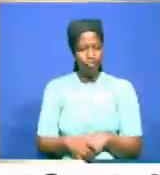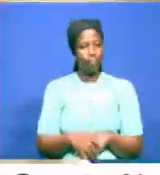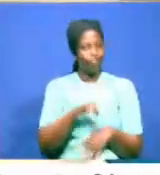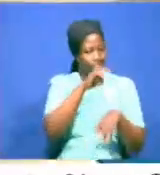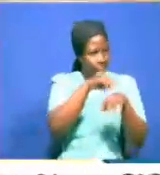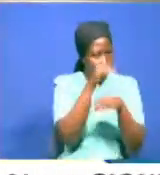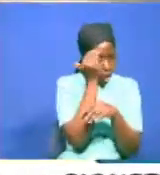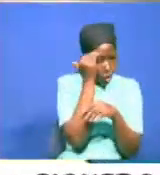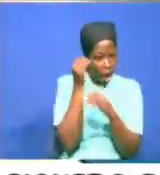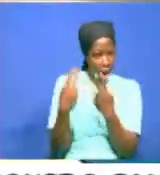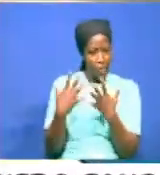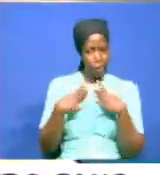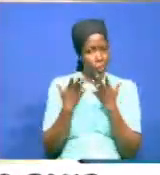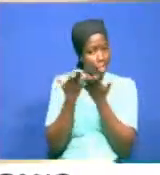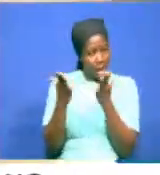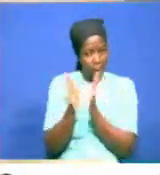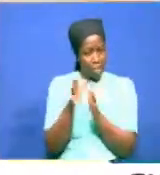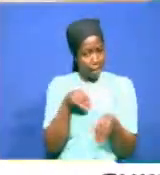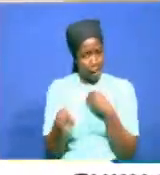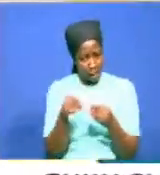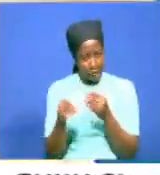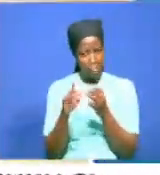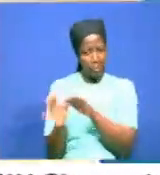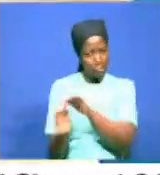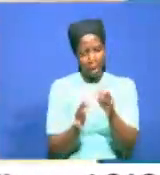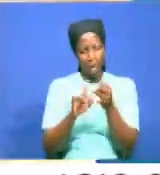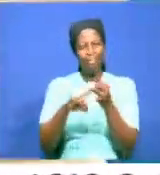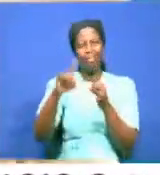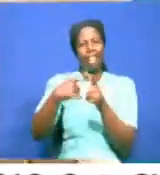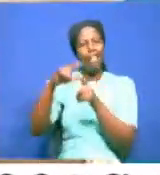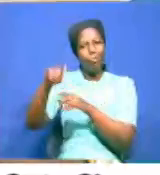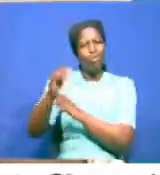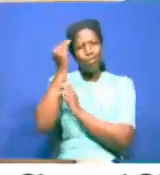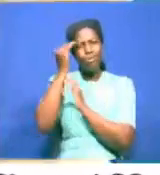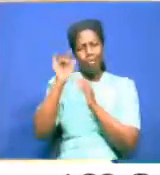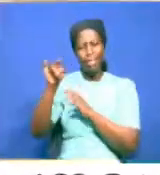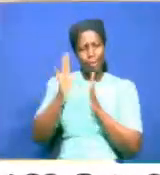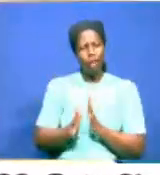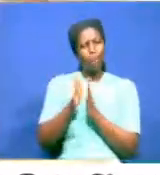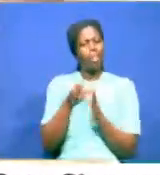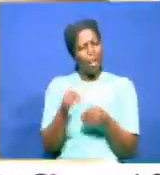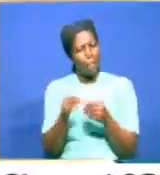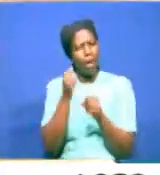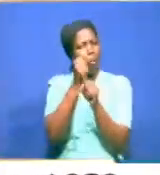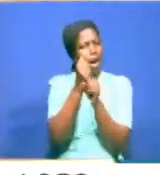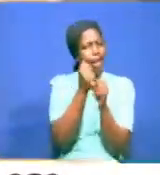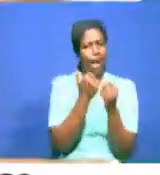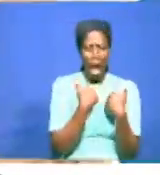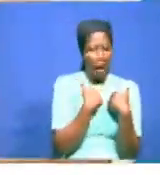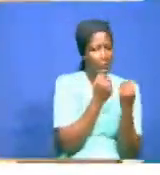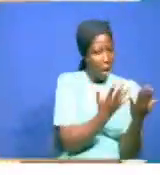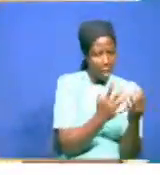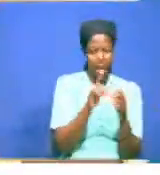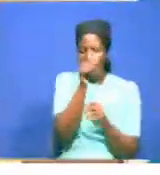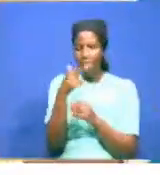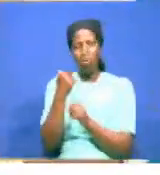their counties, mm-hmm. they need to get to know who are persons with disabilities working mm-hmm. and who are not working. So for those who are not working,